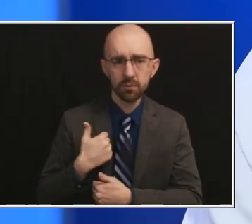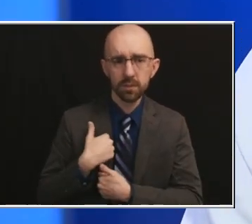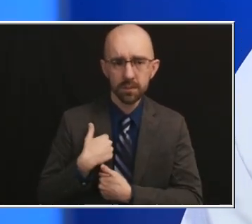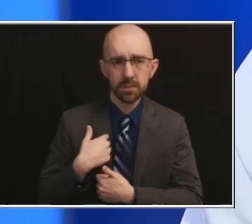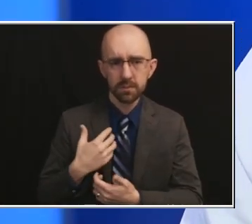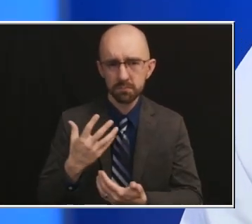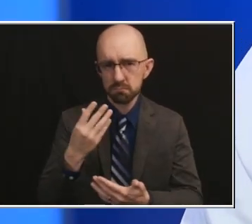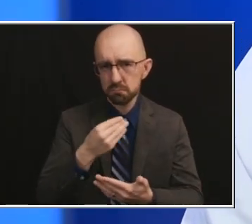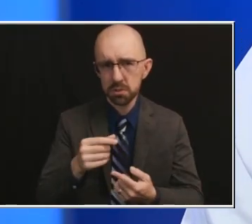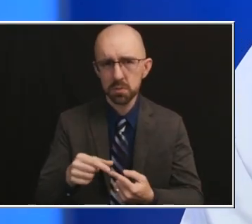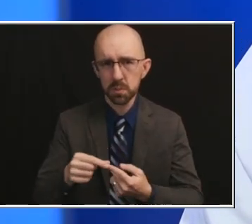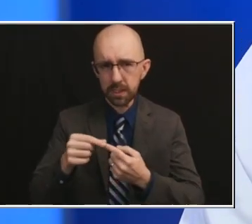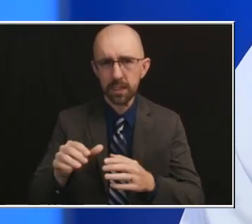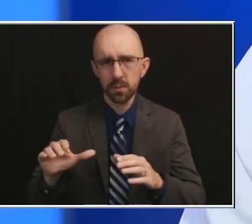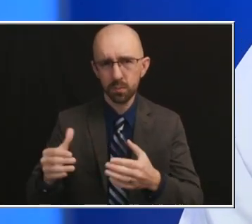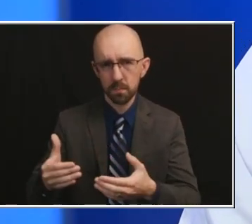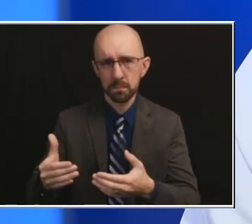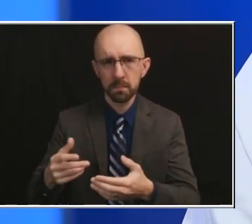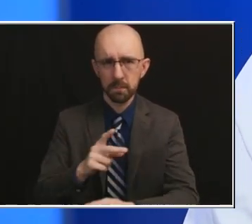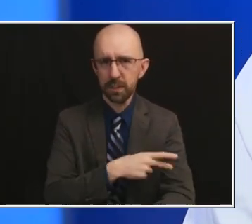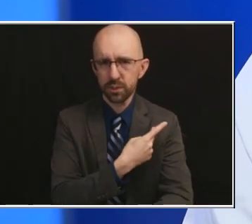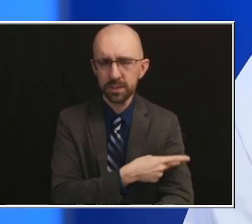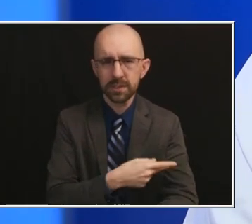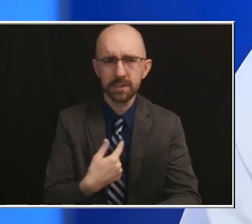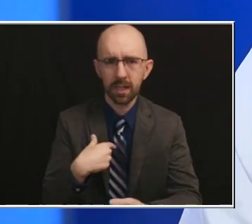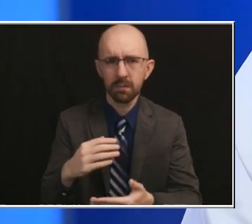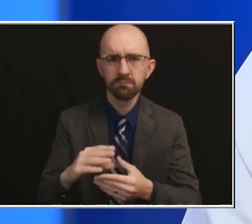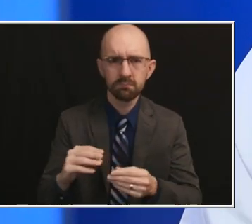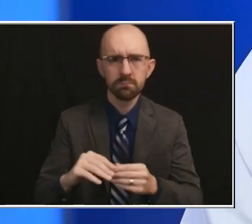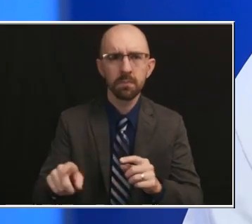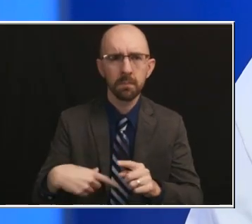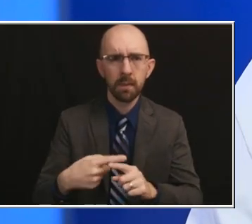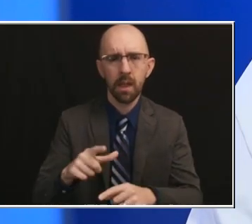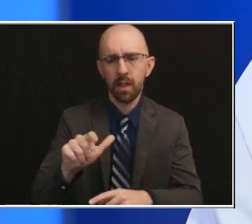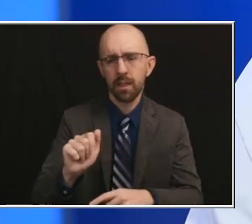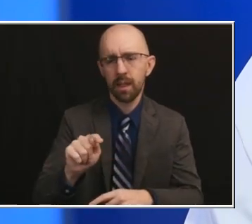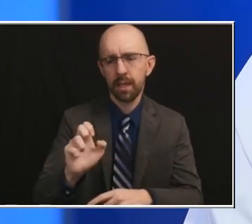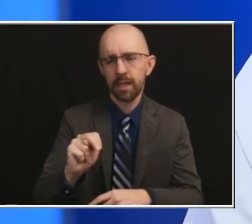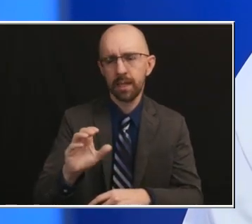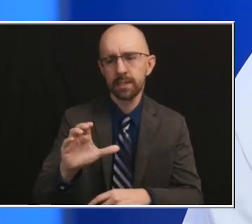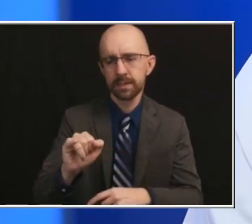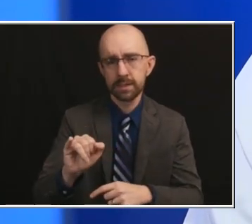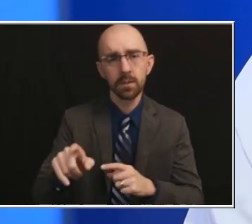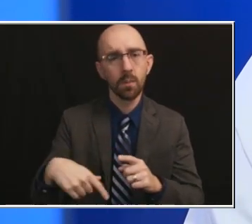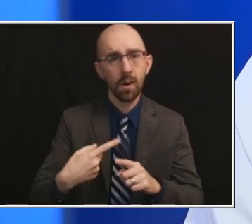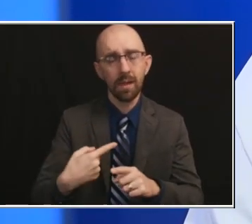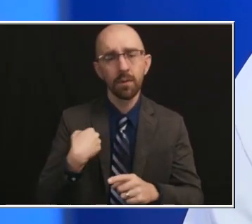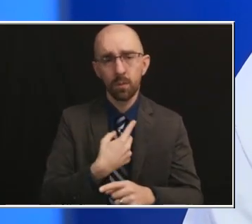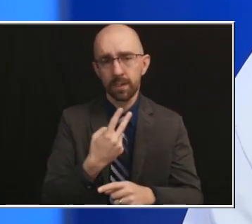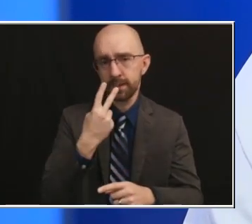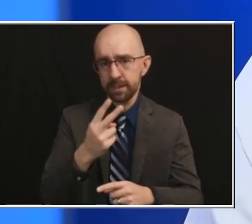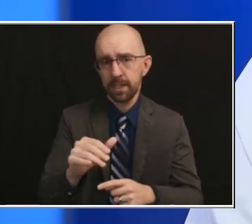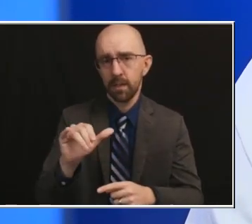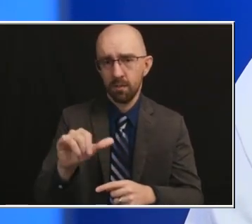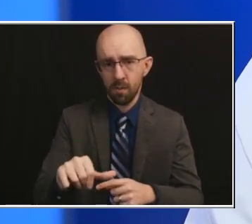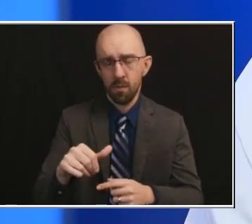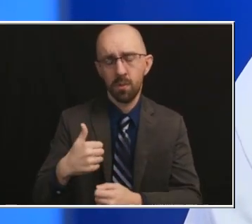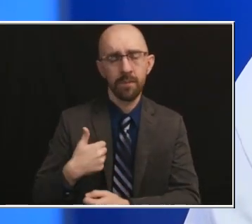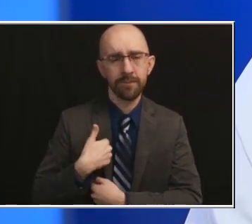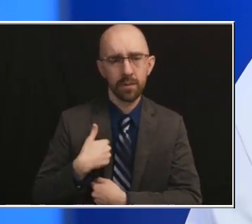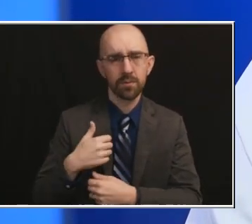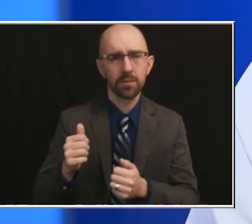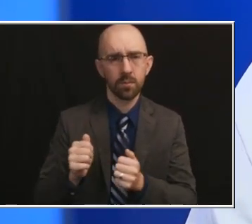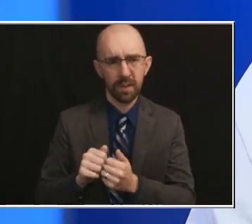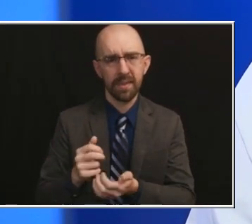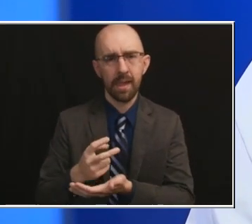patient population, and I spoke about the latency. So by the time that we see those the veterans with epilepsy in